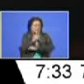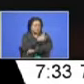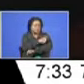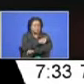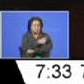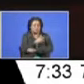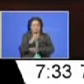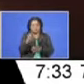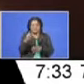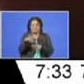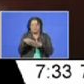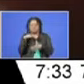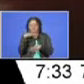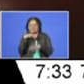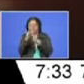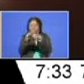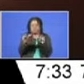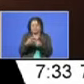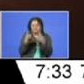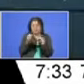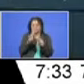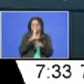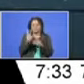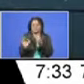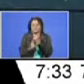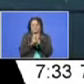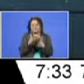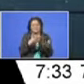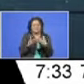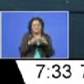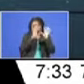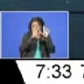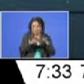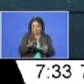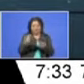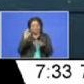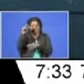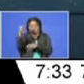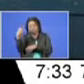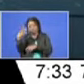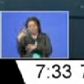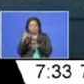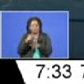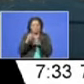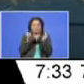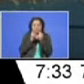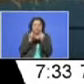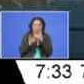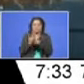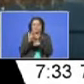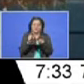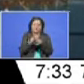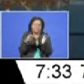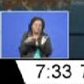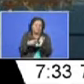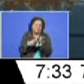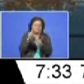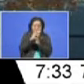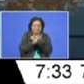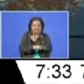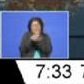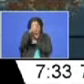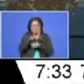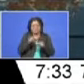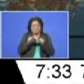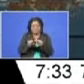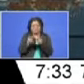to do whatever we can to be safe. So it doesn't matter, rain or shine, or on a cold, chilly morning like this, our garbage men still have to